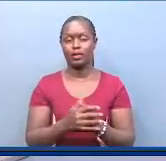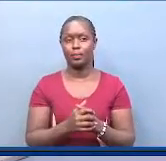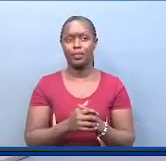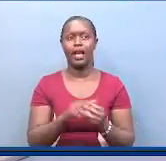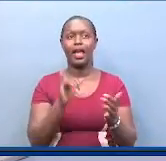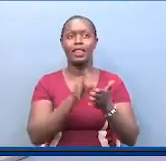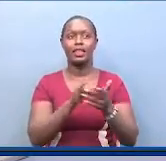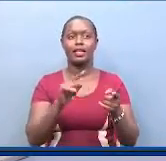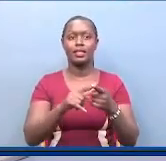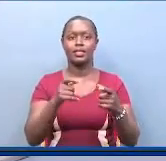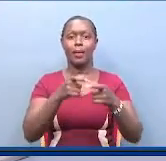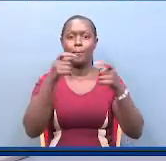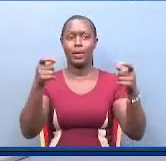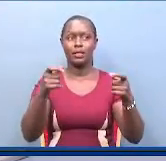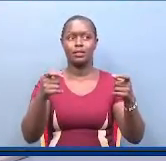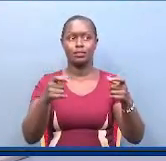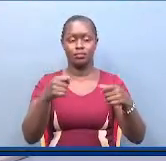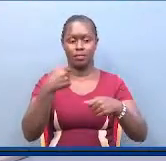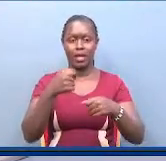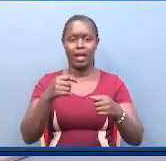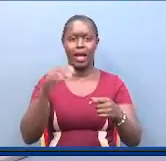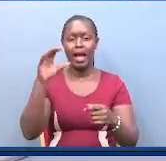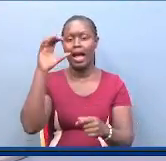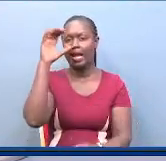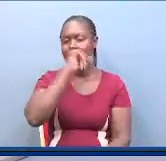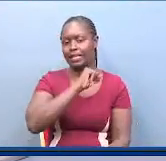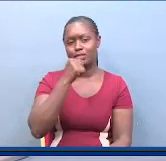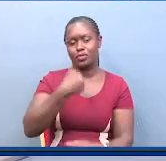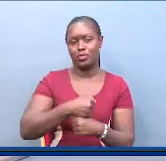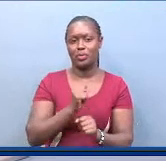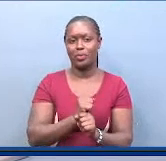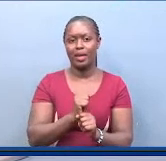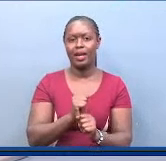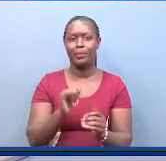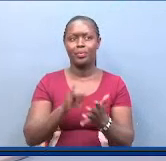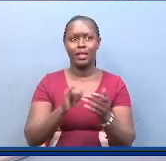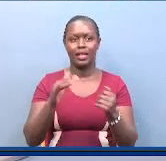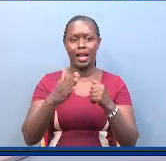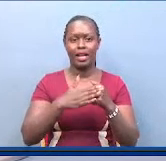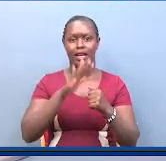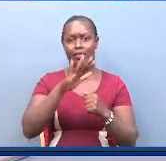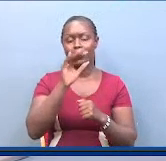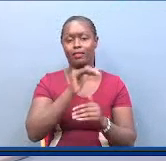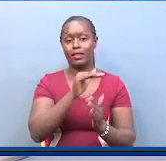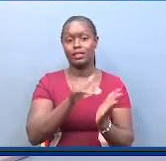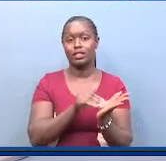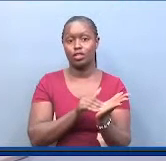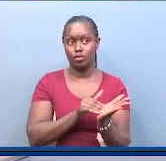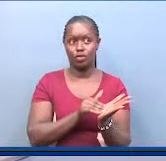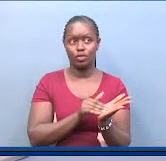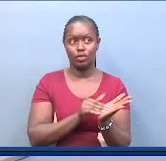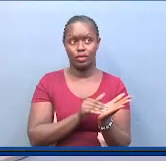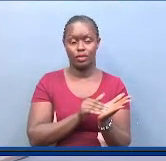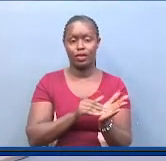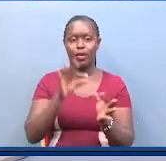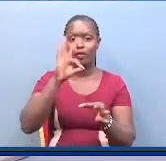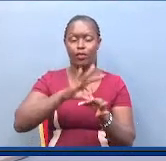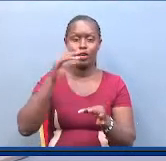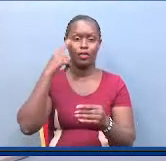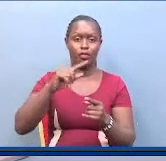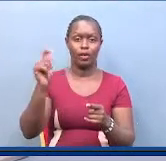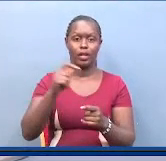that is a huge assumption to make, isn't it? It's not an assumption. You say 95% of central vote for Kenya